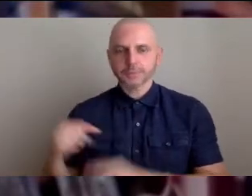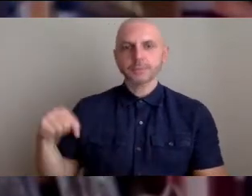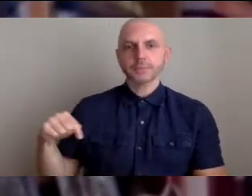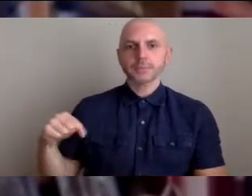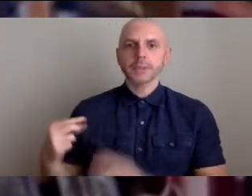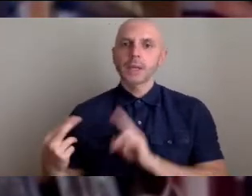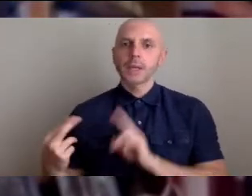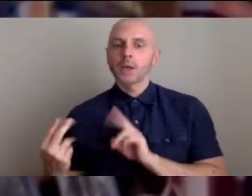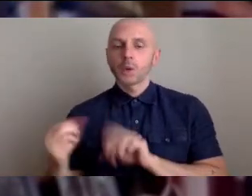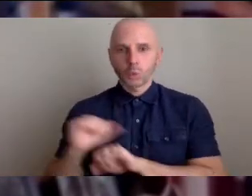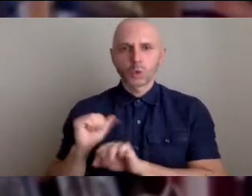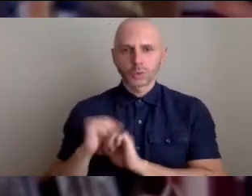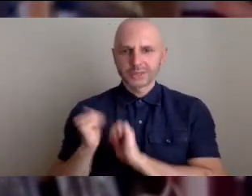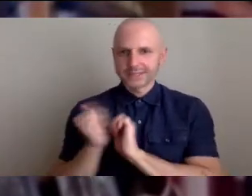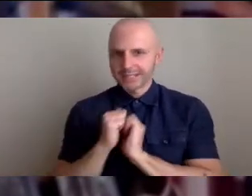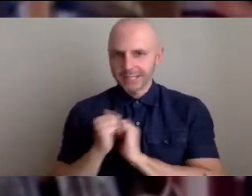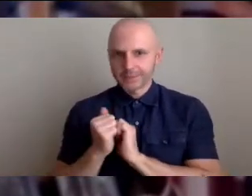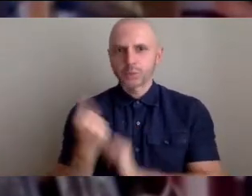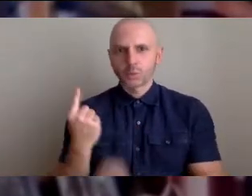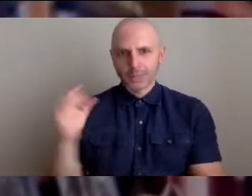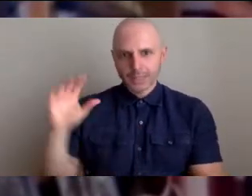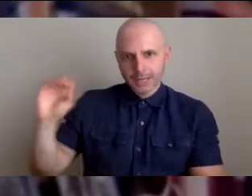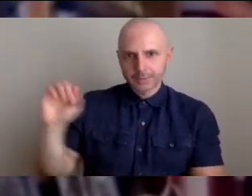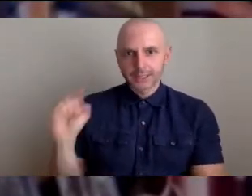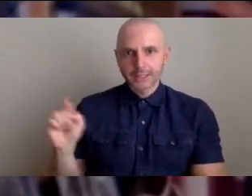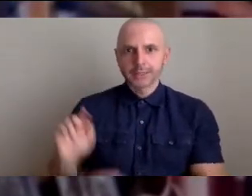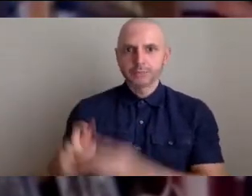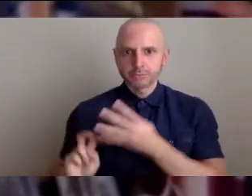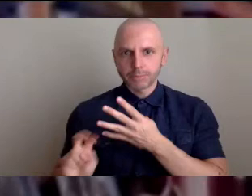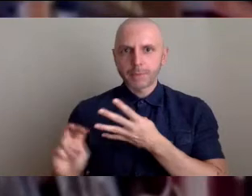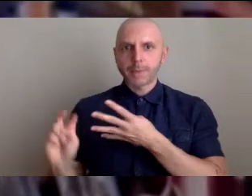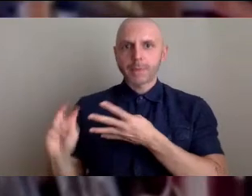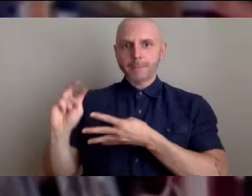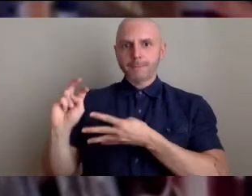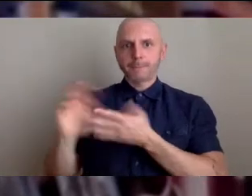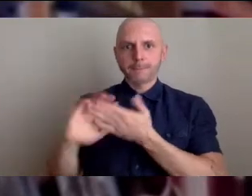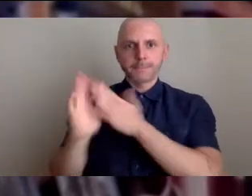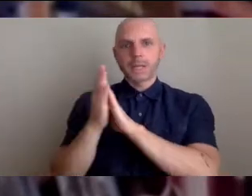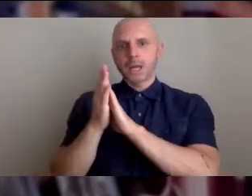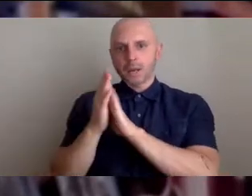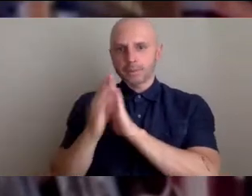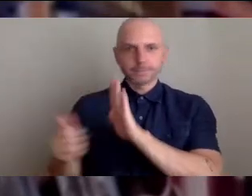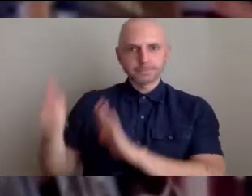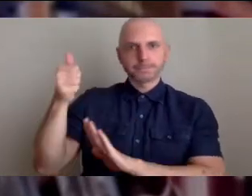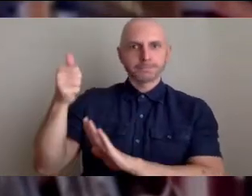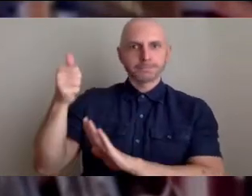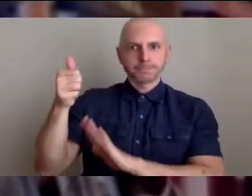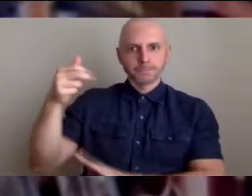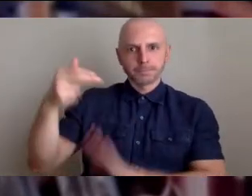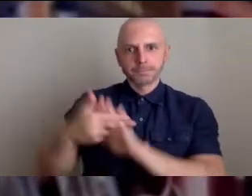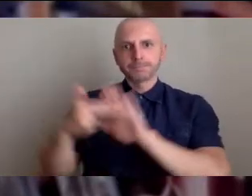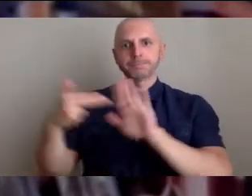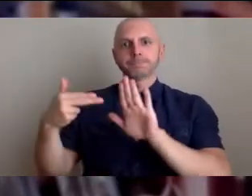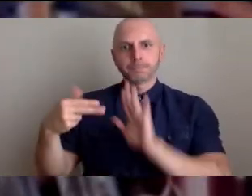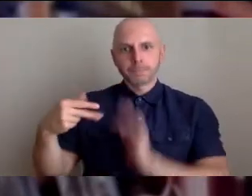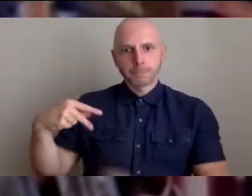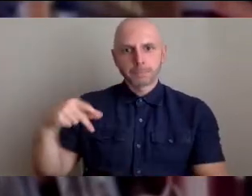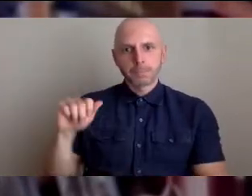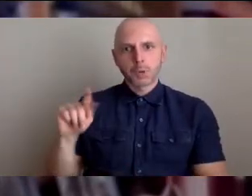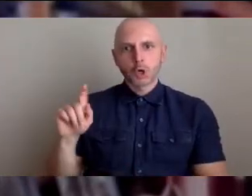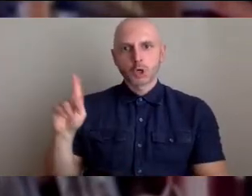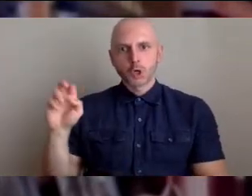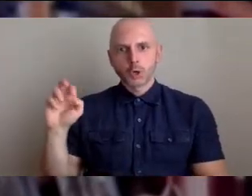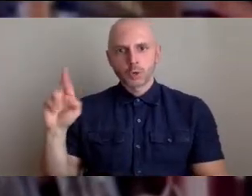Osler, where he went on to be one of the managing partners, and he did something not many managing partners are able to do. He finished